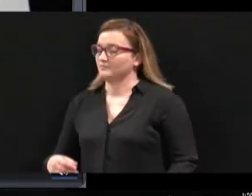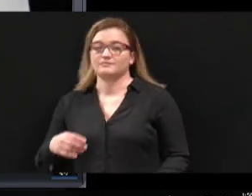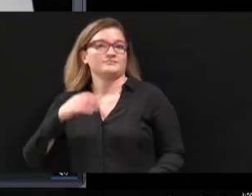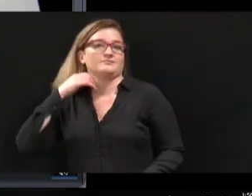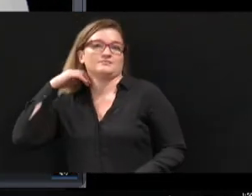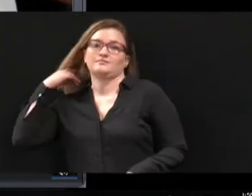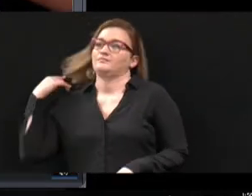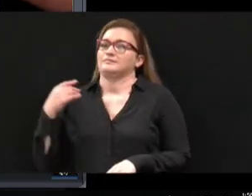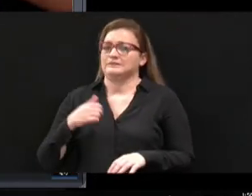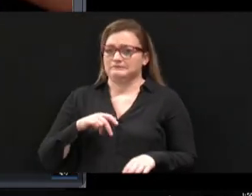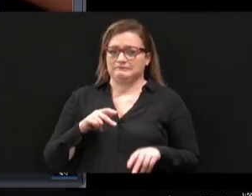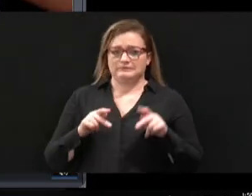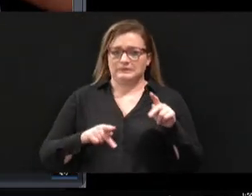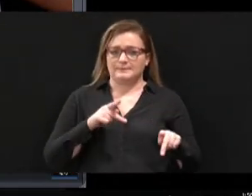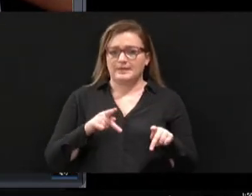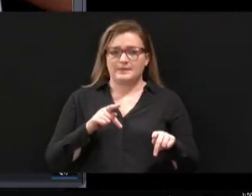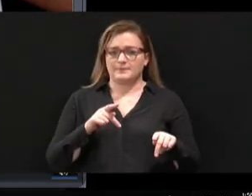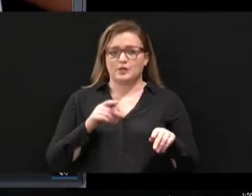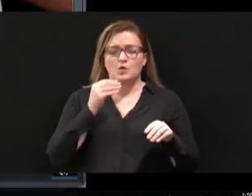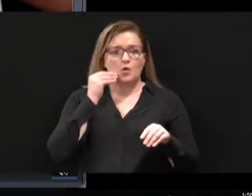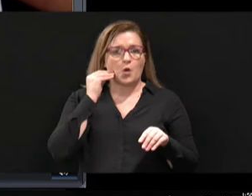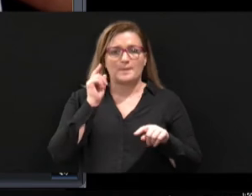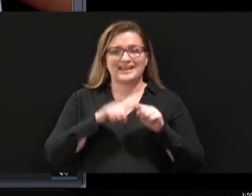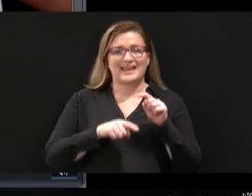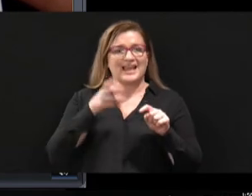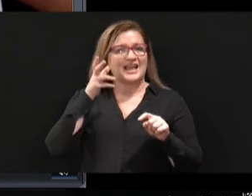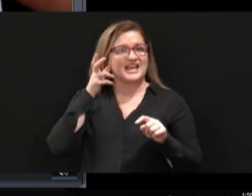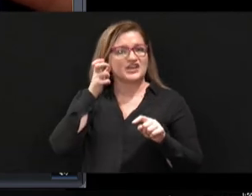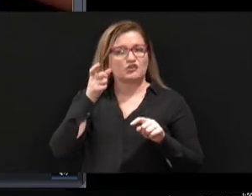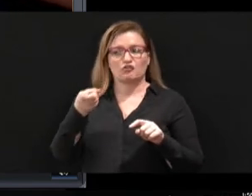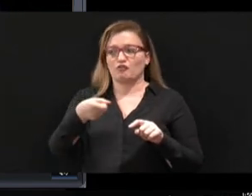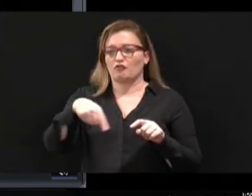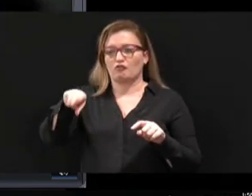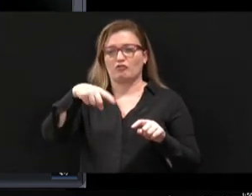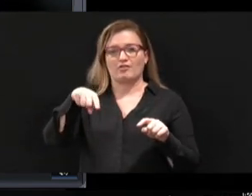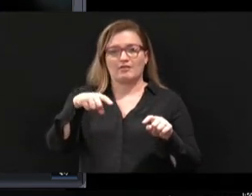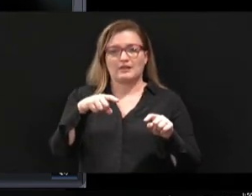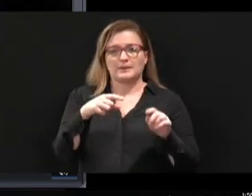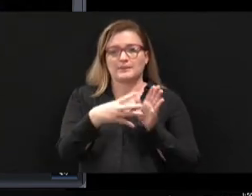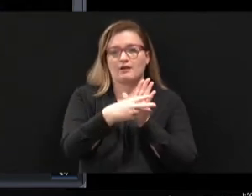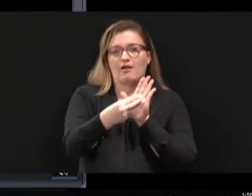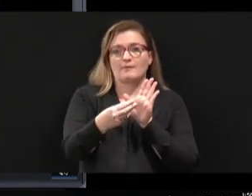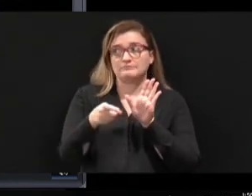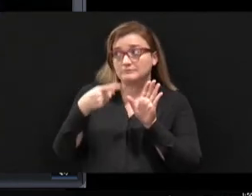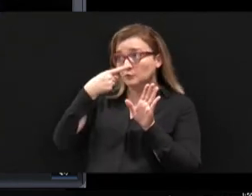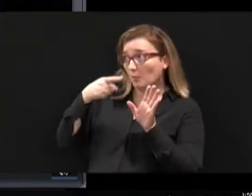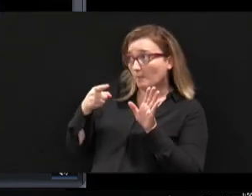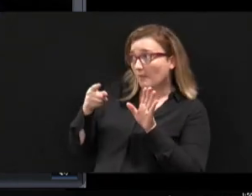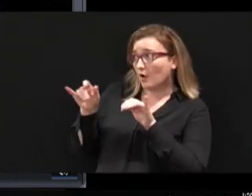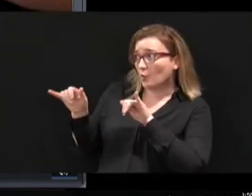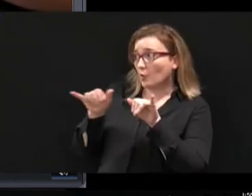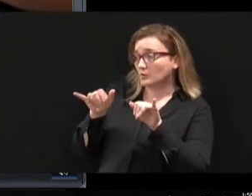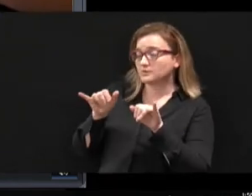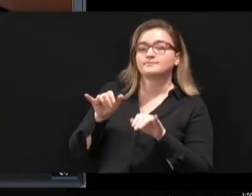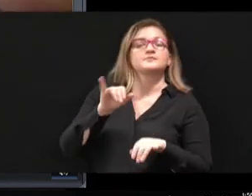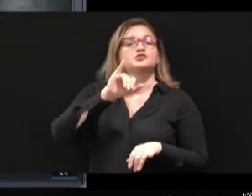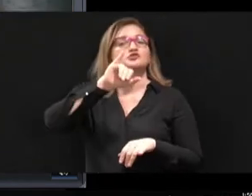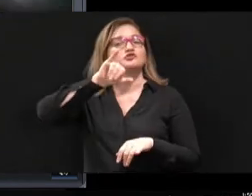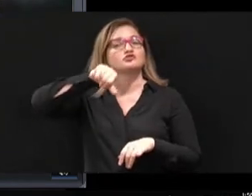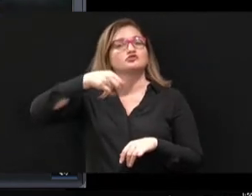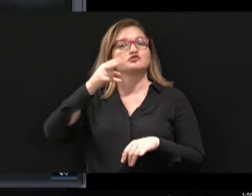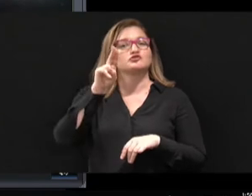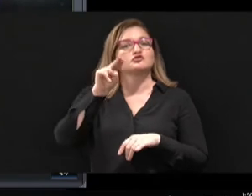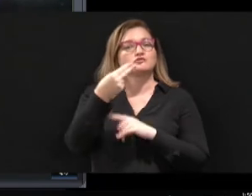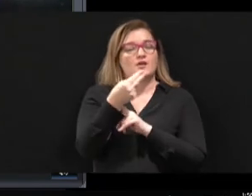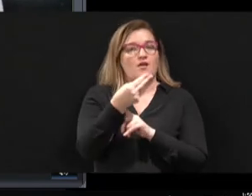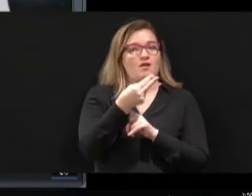Because the people at home can't hear them, so can you say the sound as well? Sure. Yeah. Okay. J.